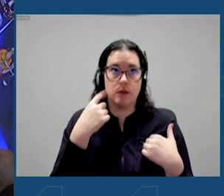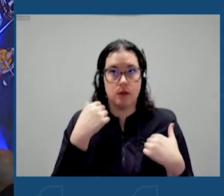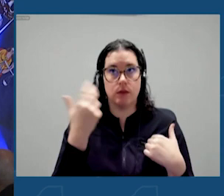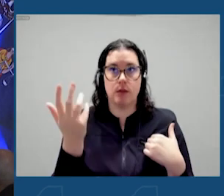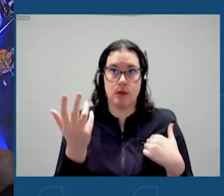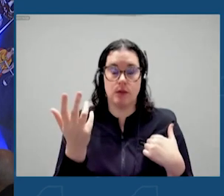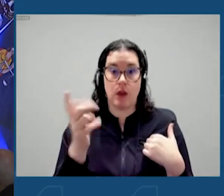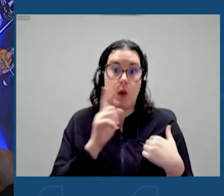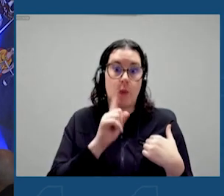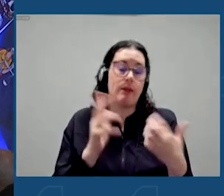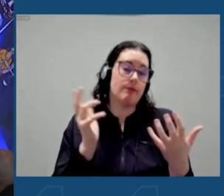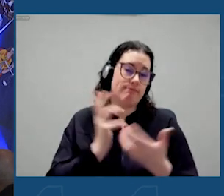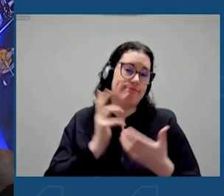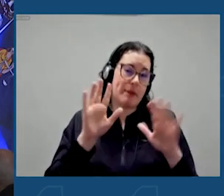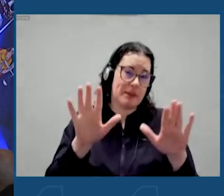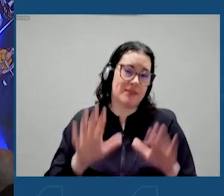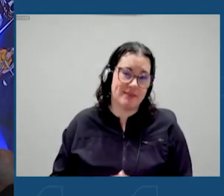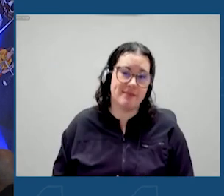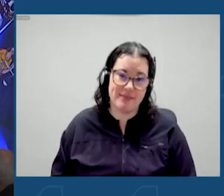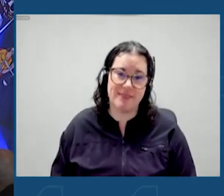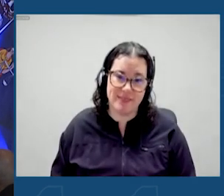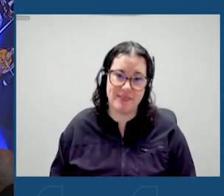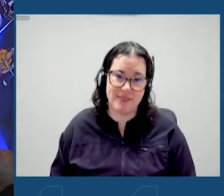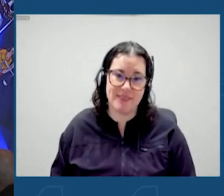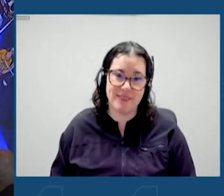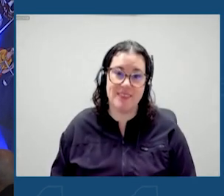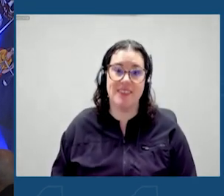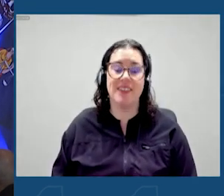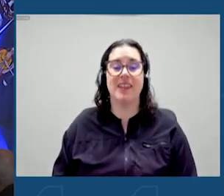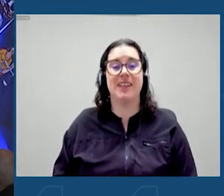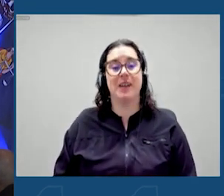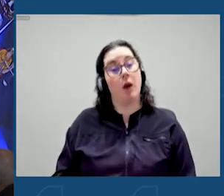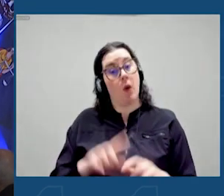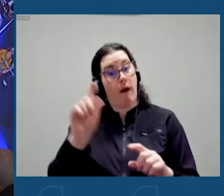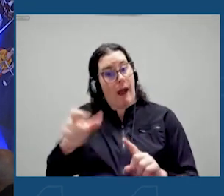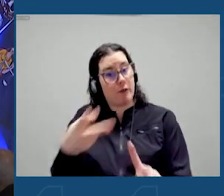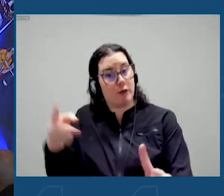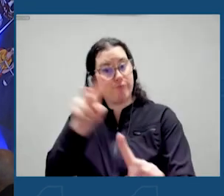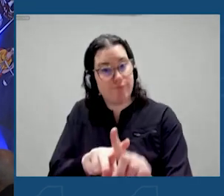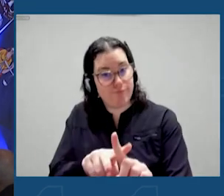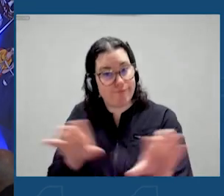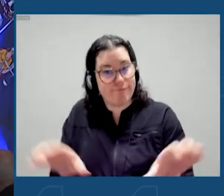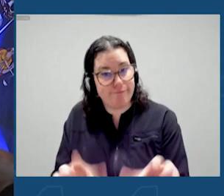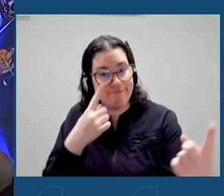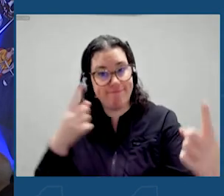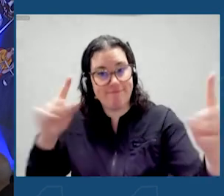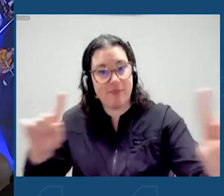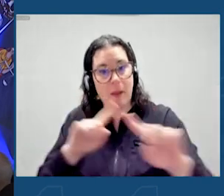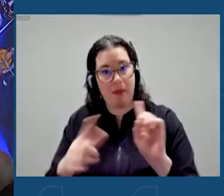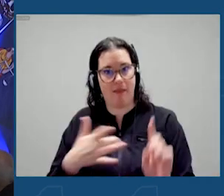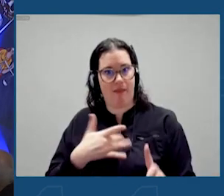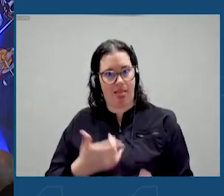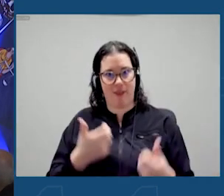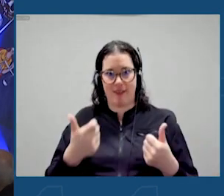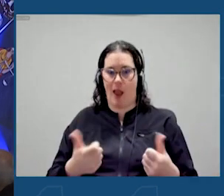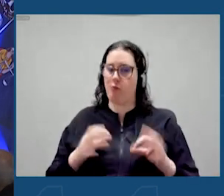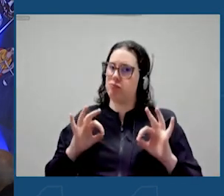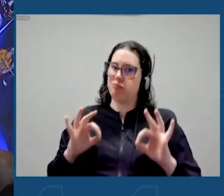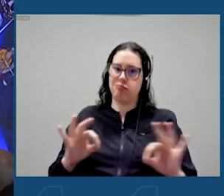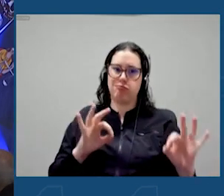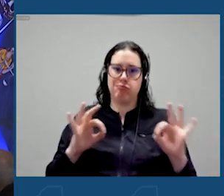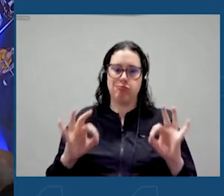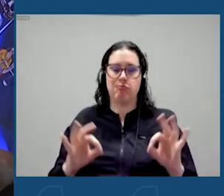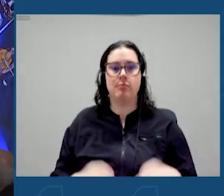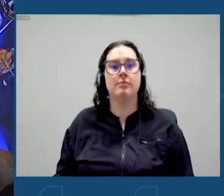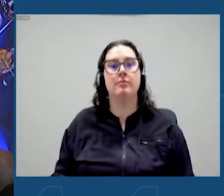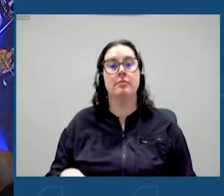pretty remarkable. We got to execute on it, but we're at a very good place right now. Rich? Yeah, I'll just